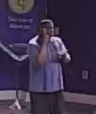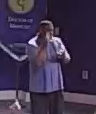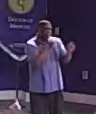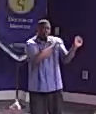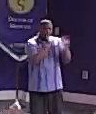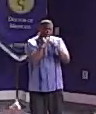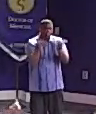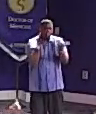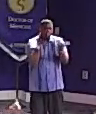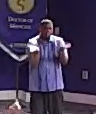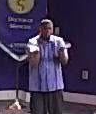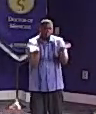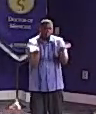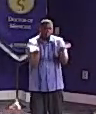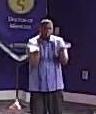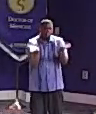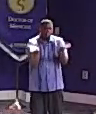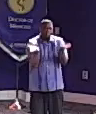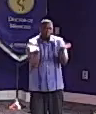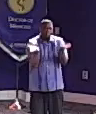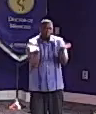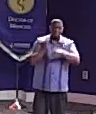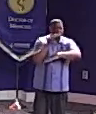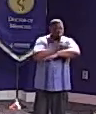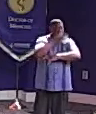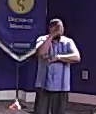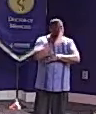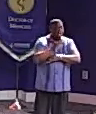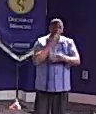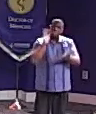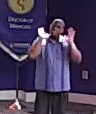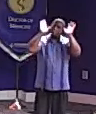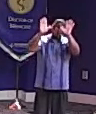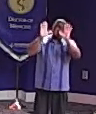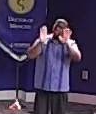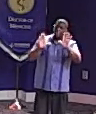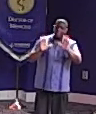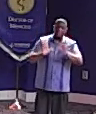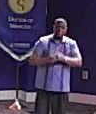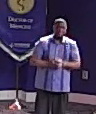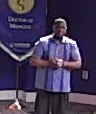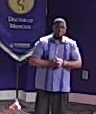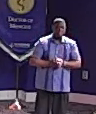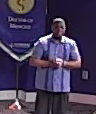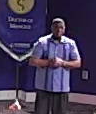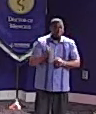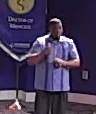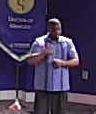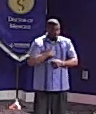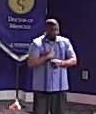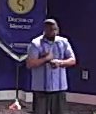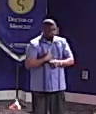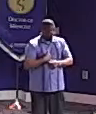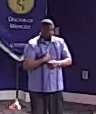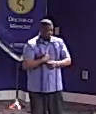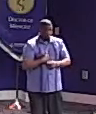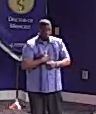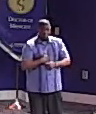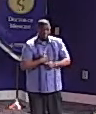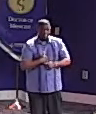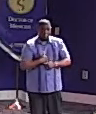here, and what a great day God has made, right? What a great day. So I'm Adrian Tyndall. I'm the